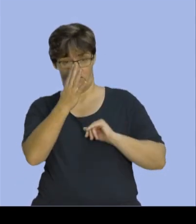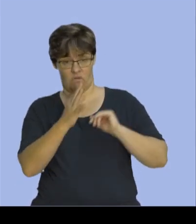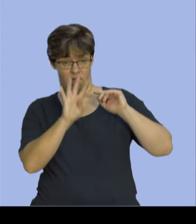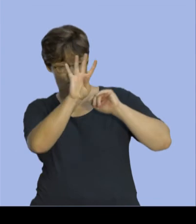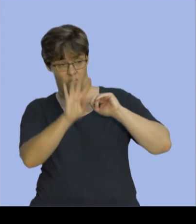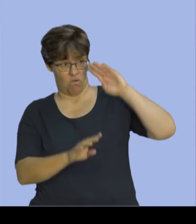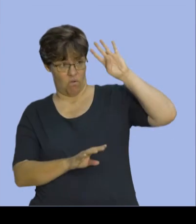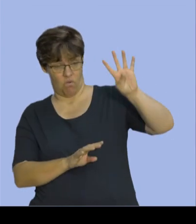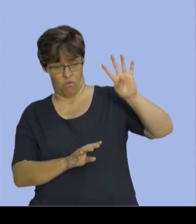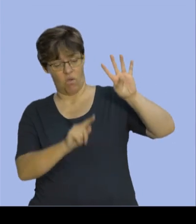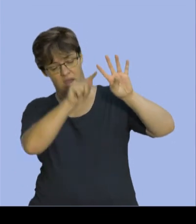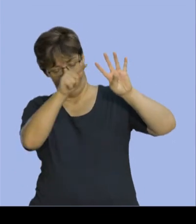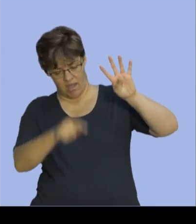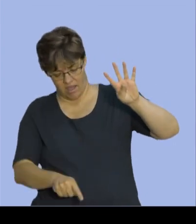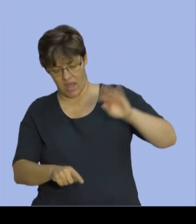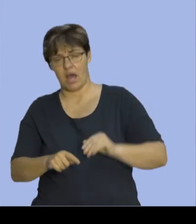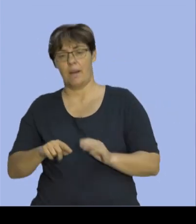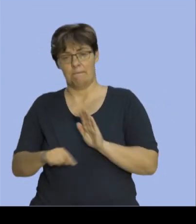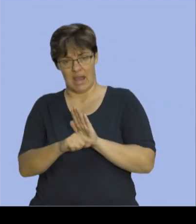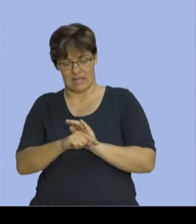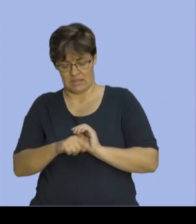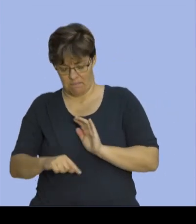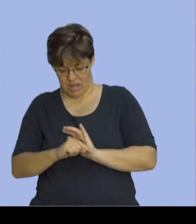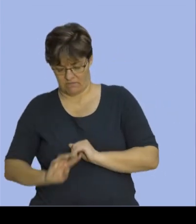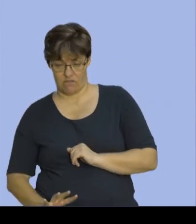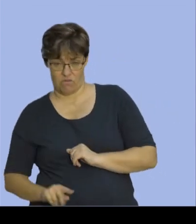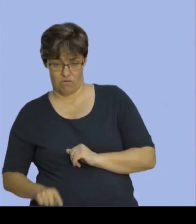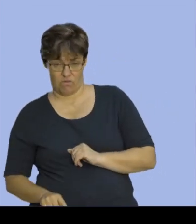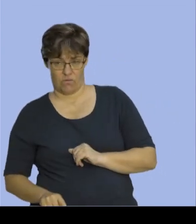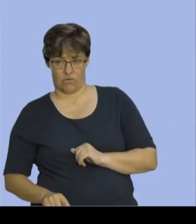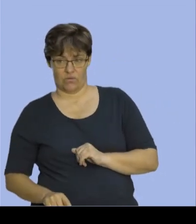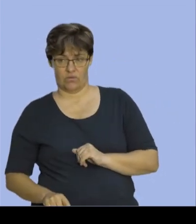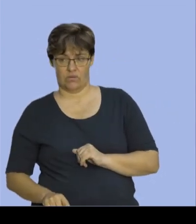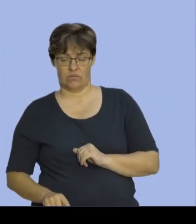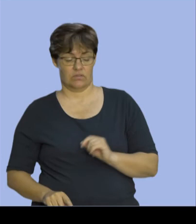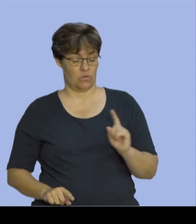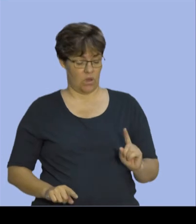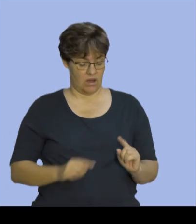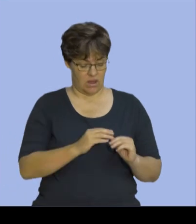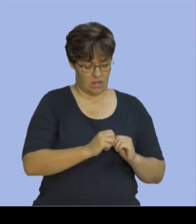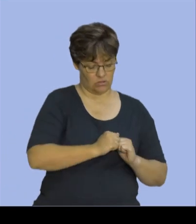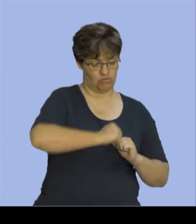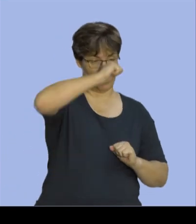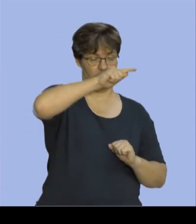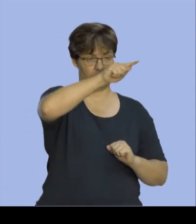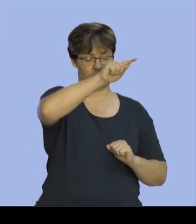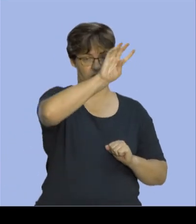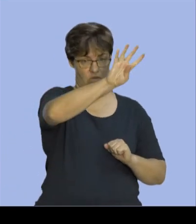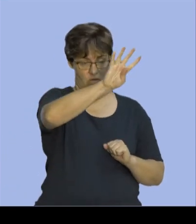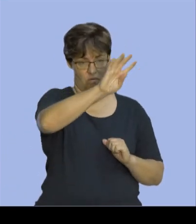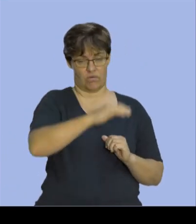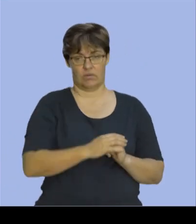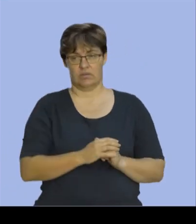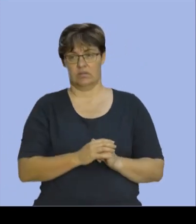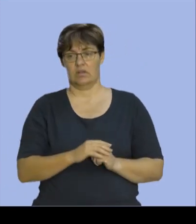at 4, and you stretch your minimum to be at minus 4. So it was at 1, it gets stretched